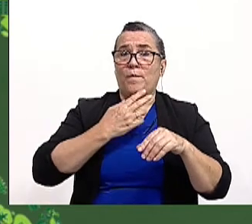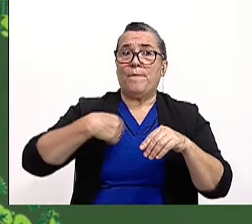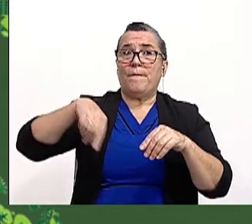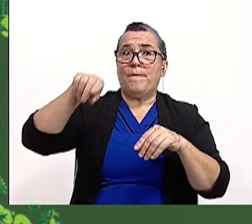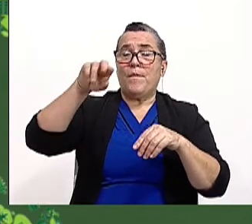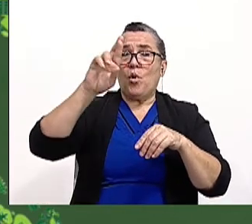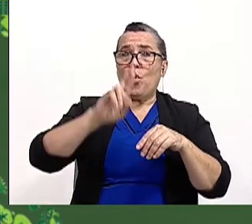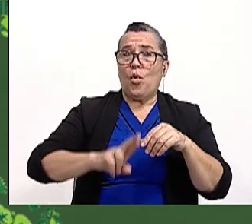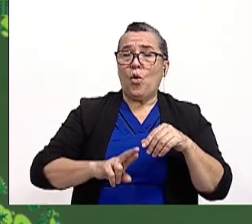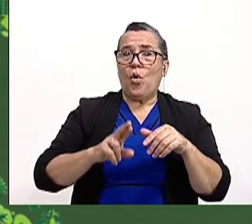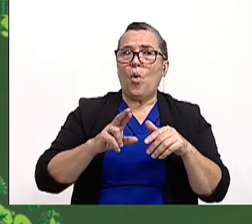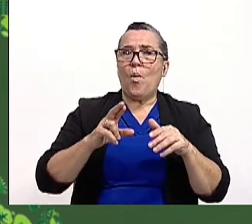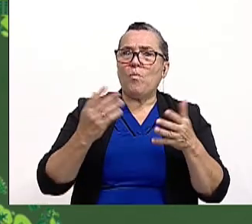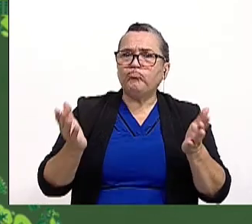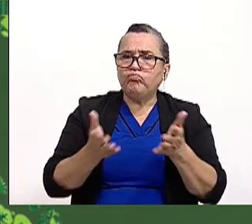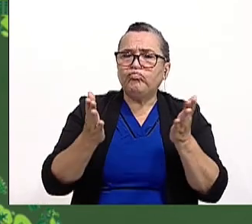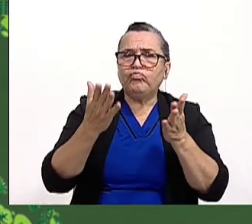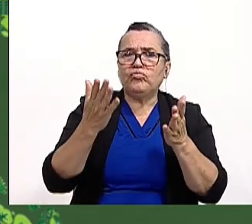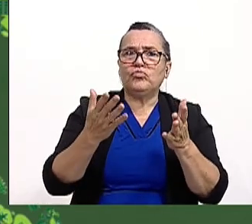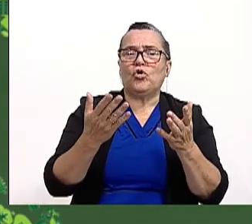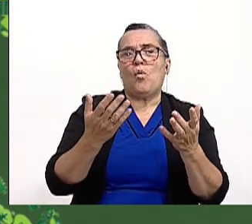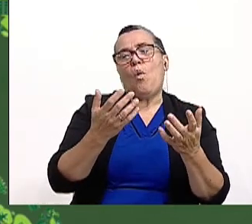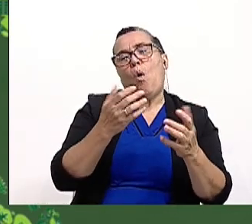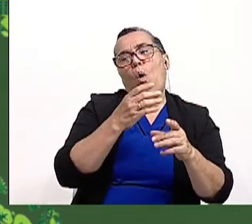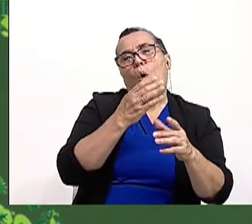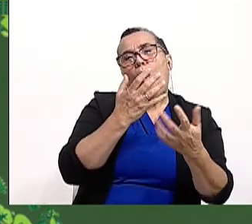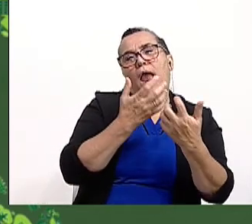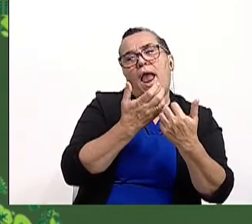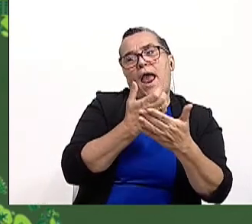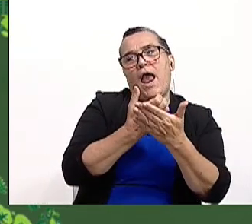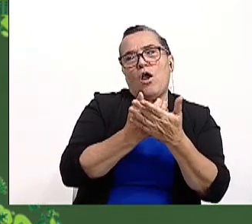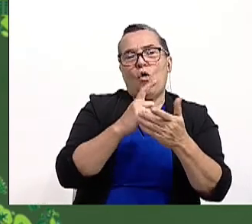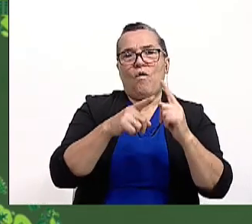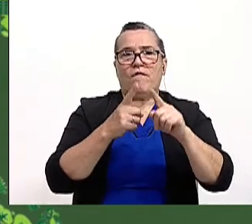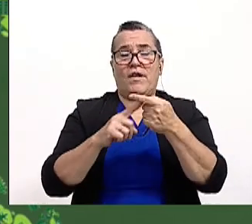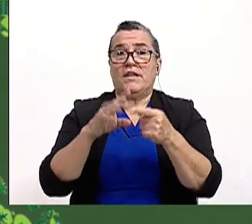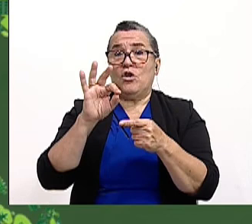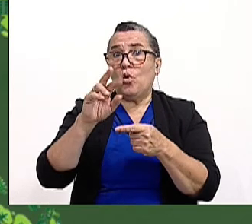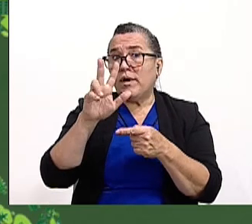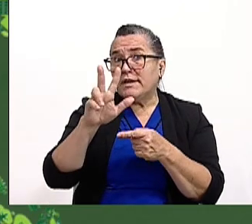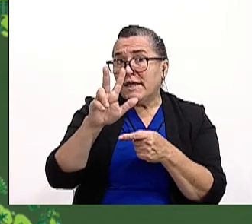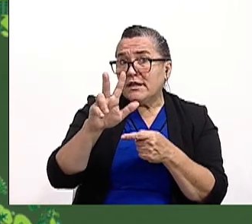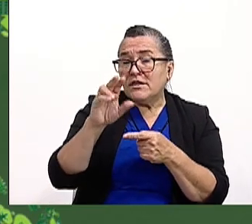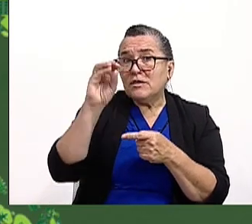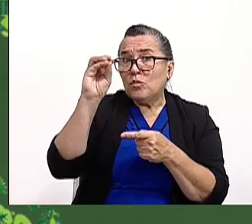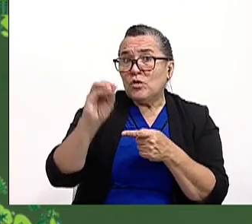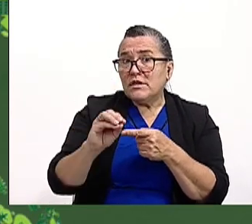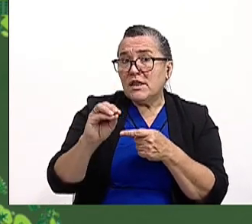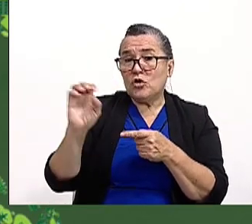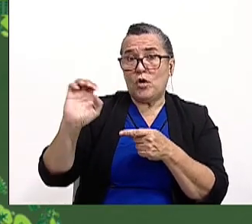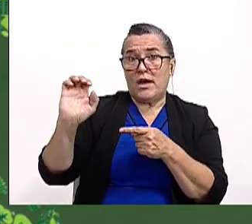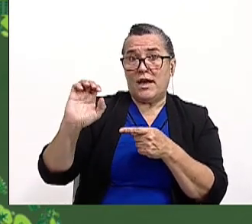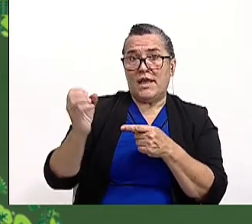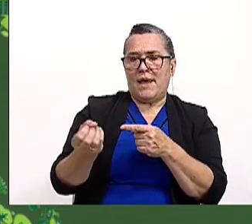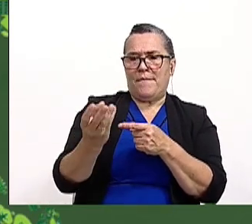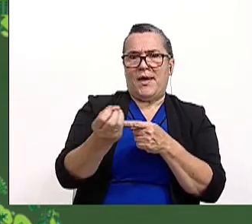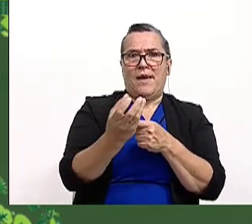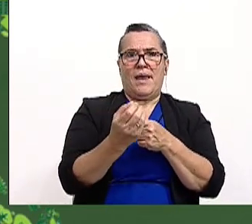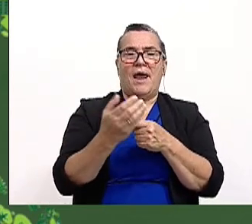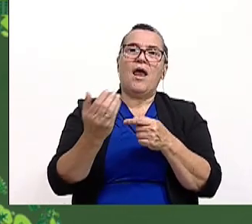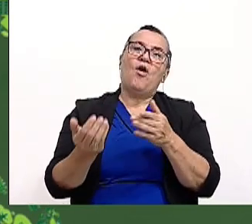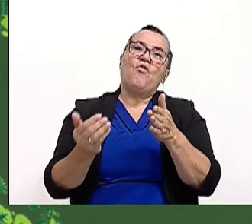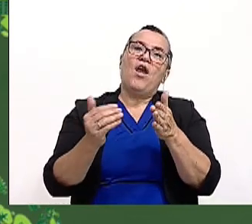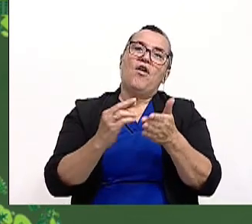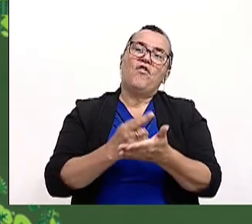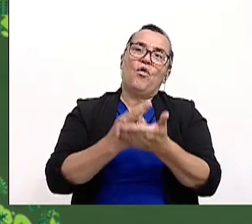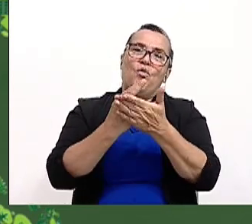promote eco-friendly practices are 93% of Costa Rica's energy comes from renewable sources, and